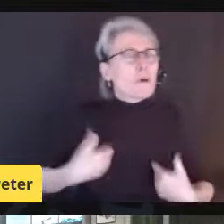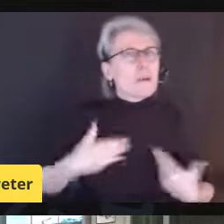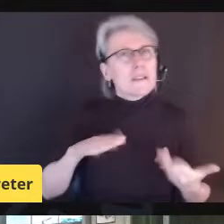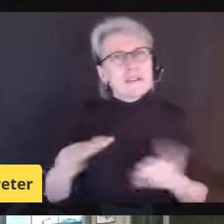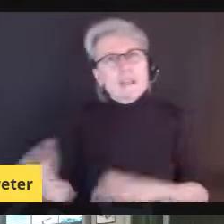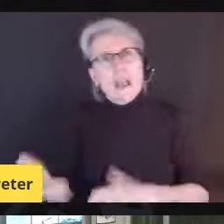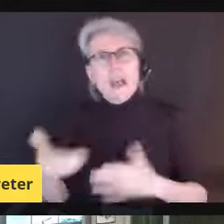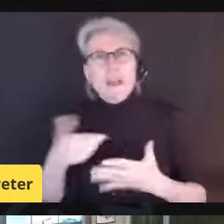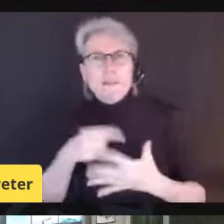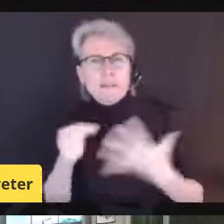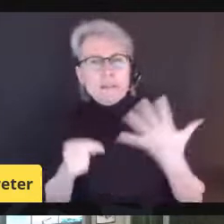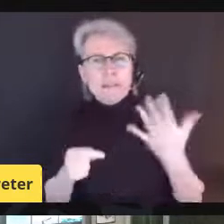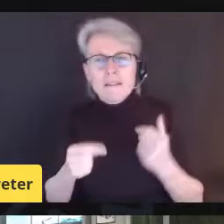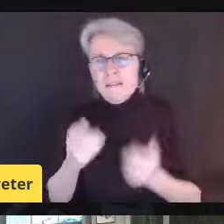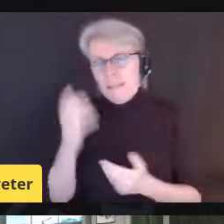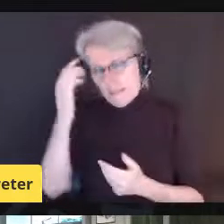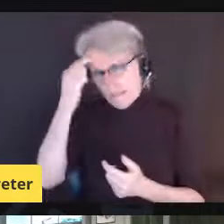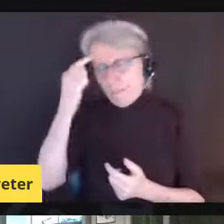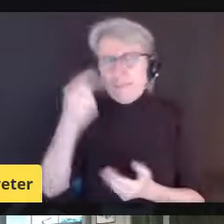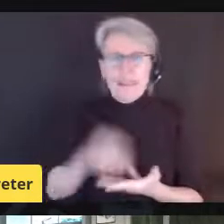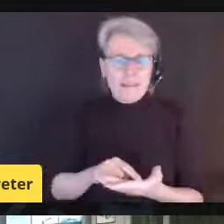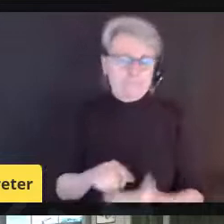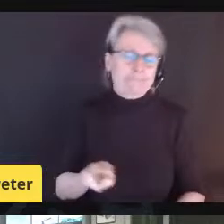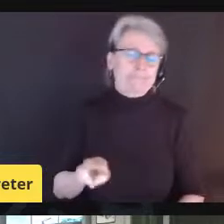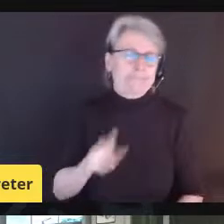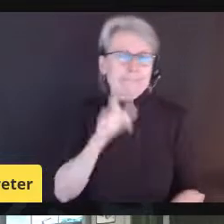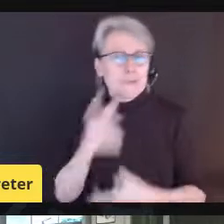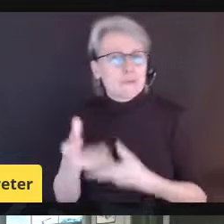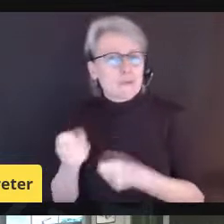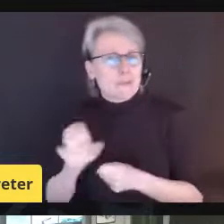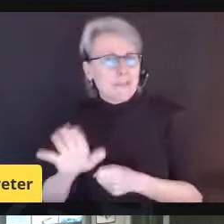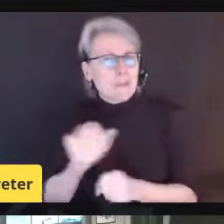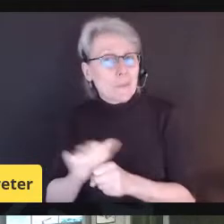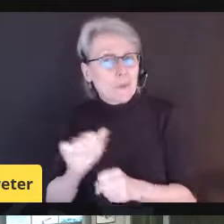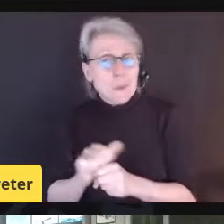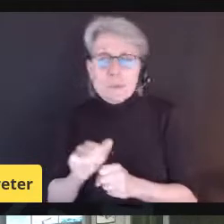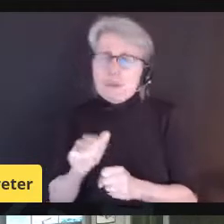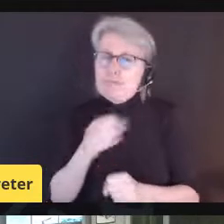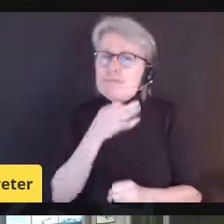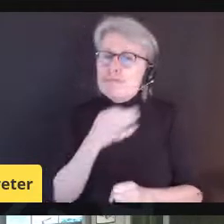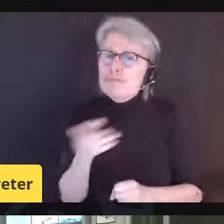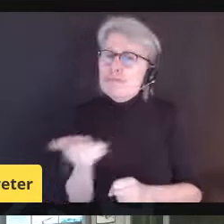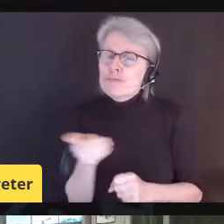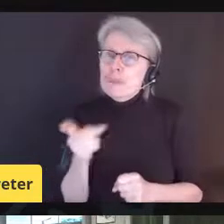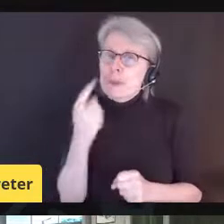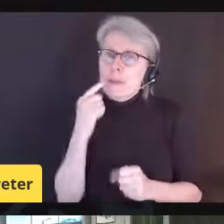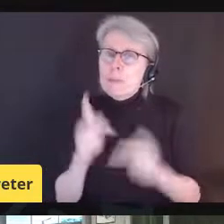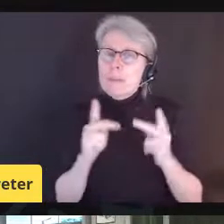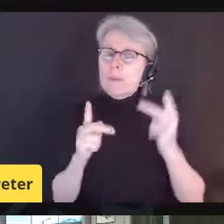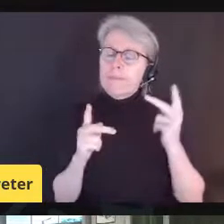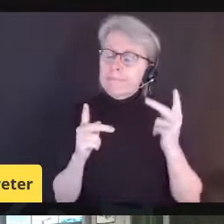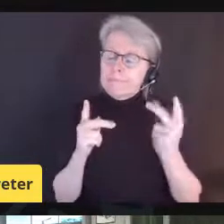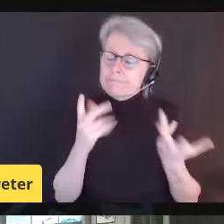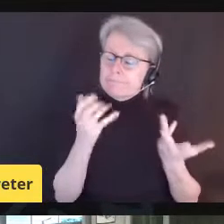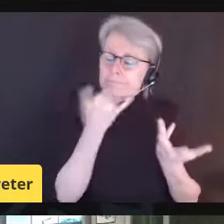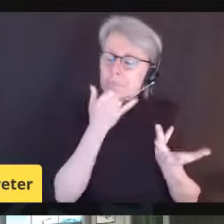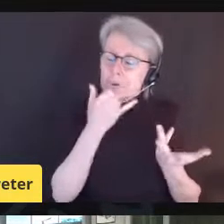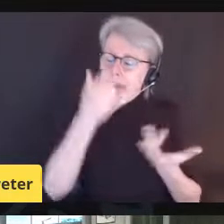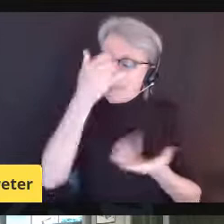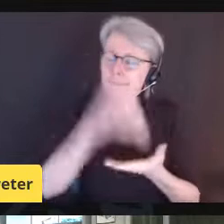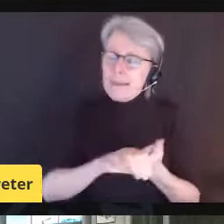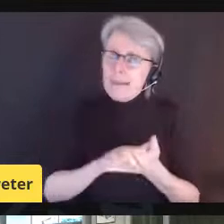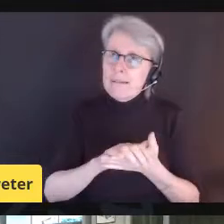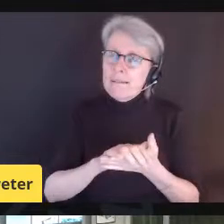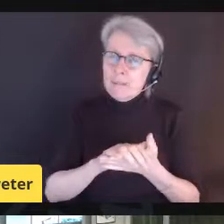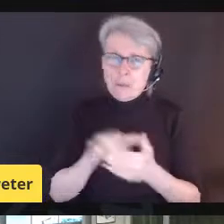the creepy salesman part. But how do you think we can combat, you know, any of the misconceptions that you've encountered and communicate